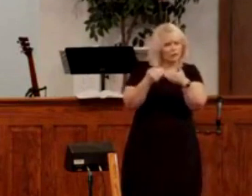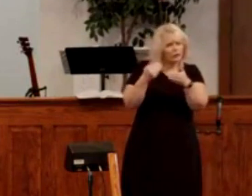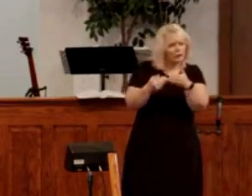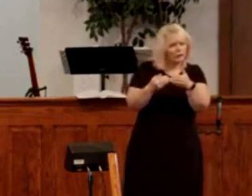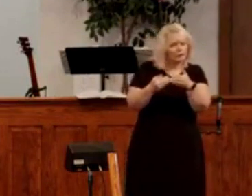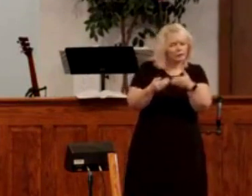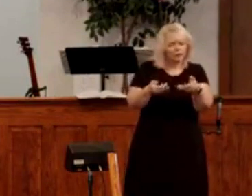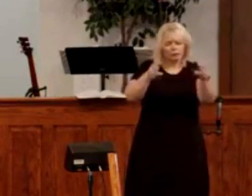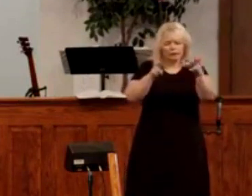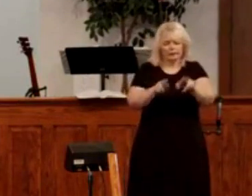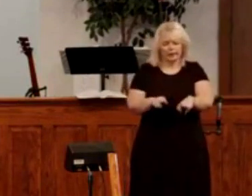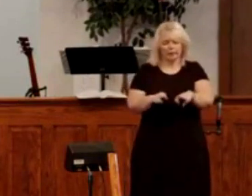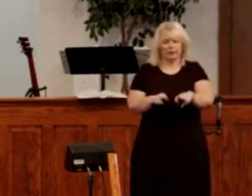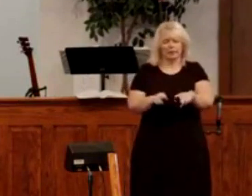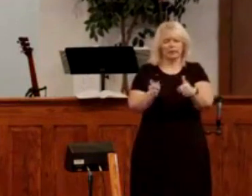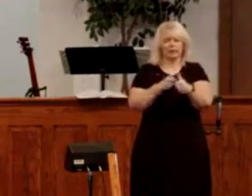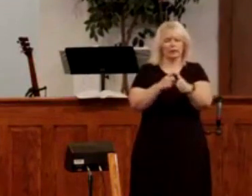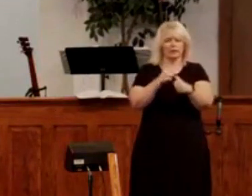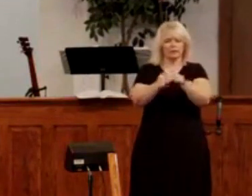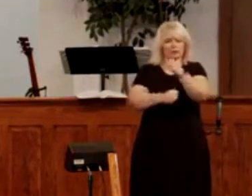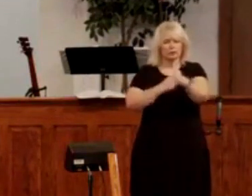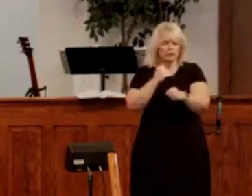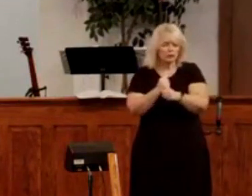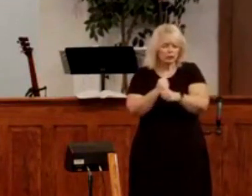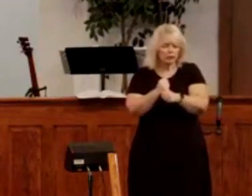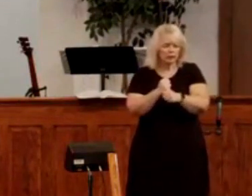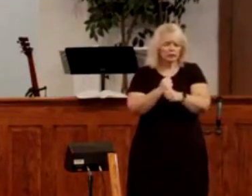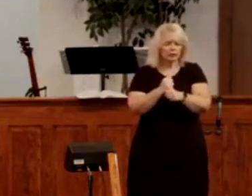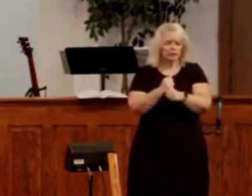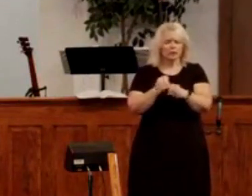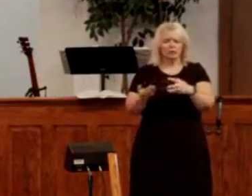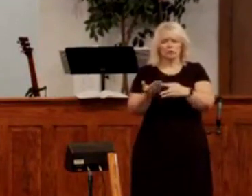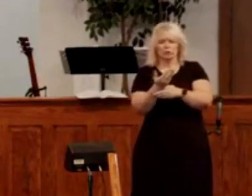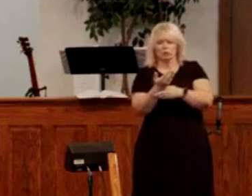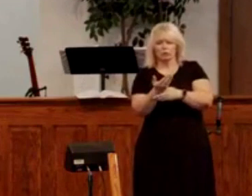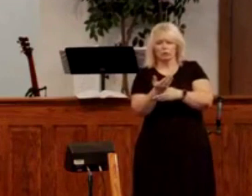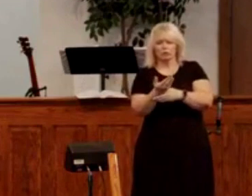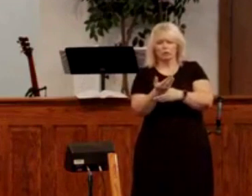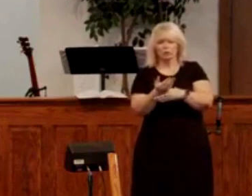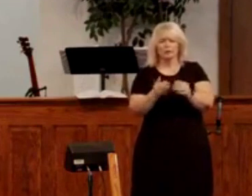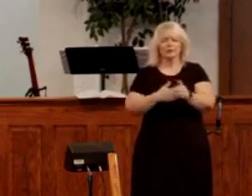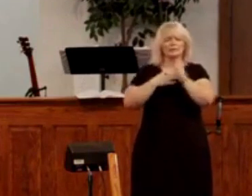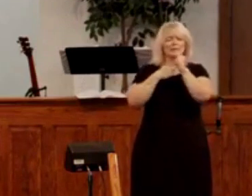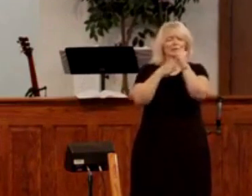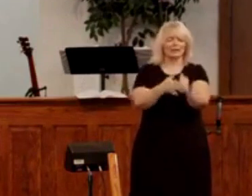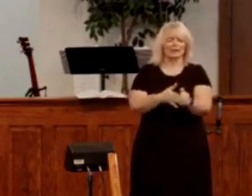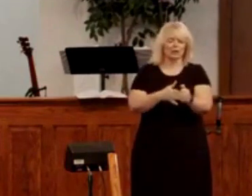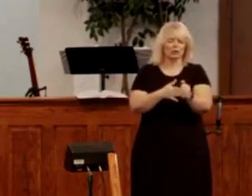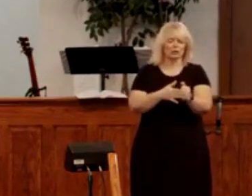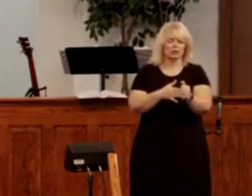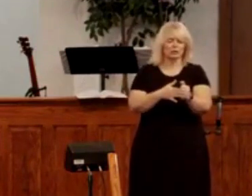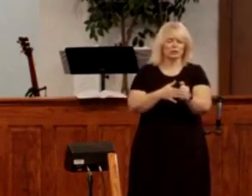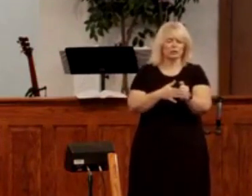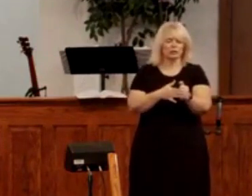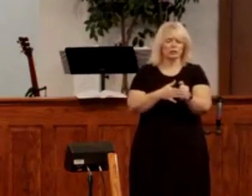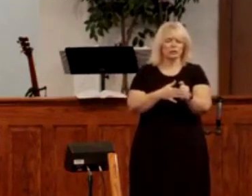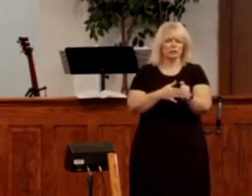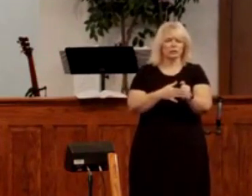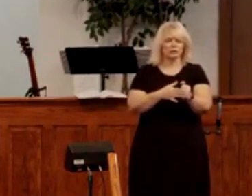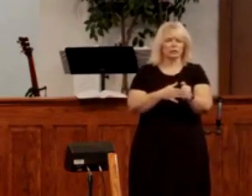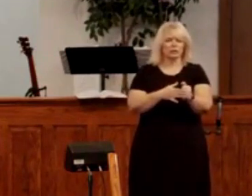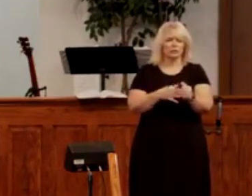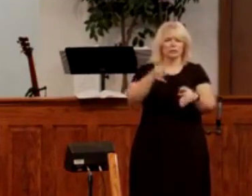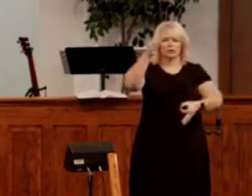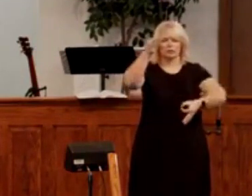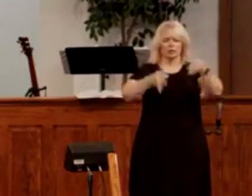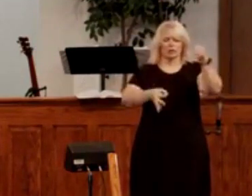first century. He says this, through its leaders, its legislative bodies, and its courts, the